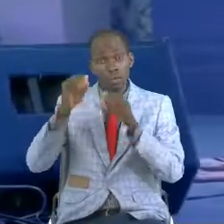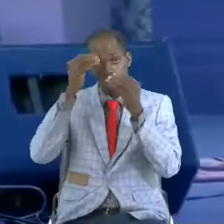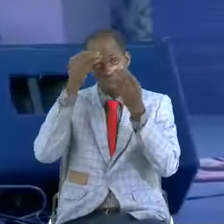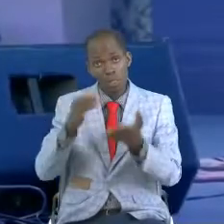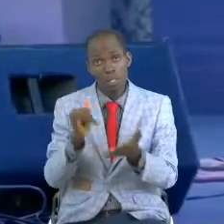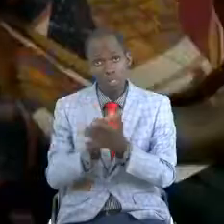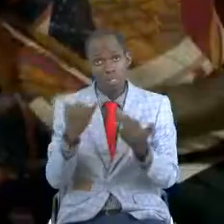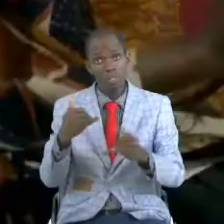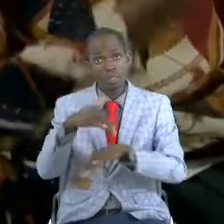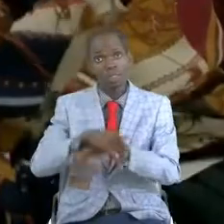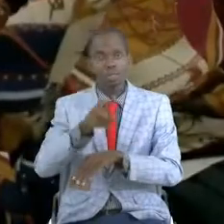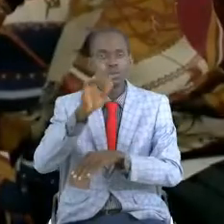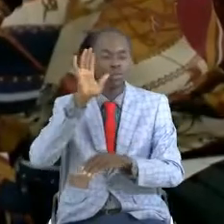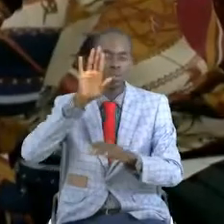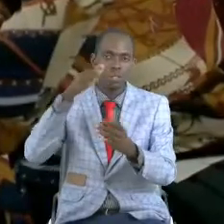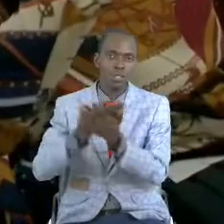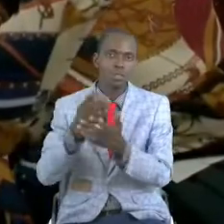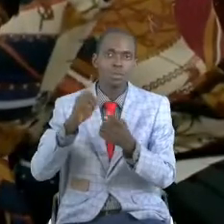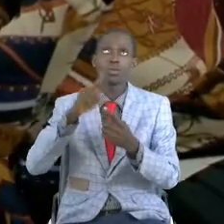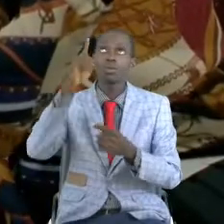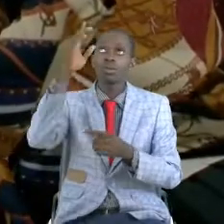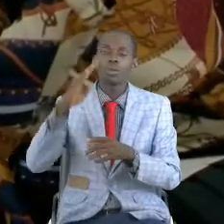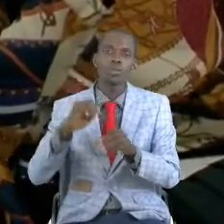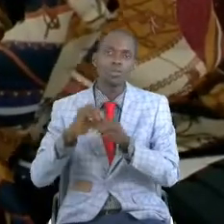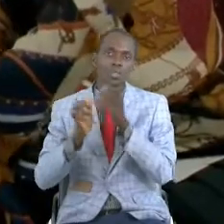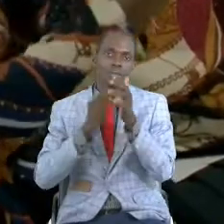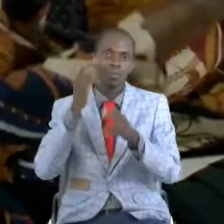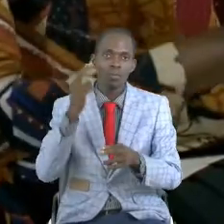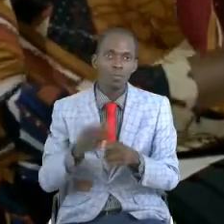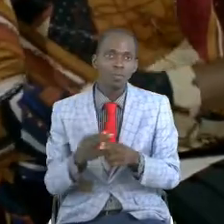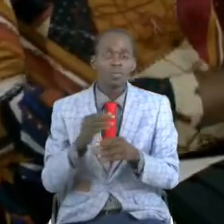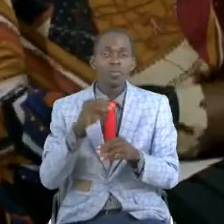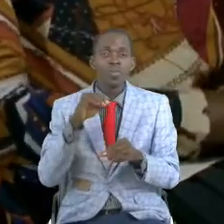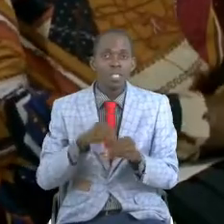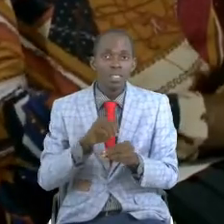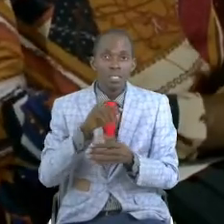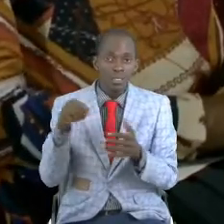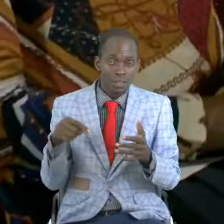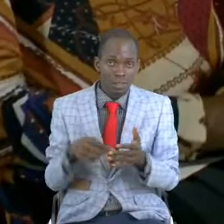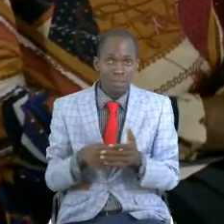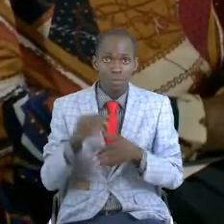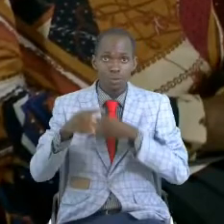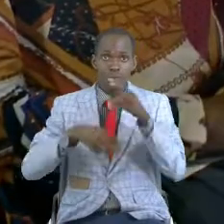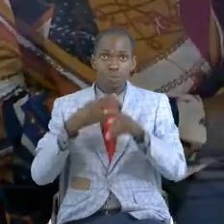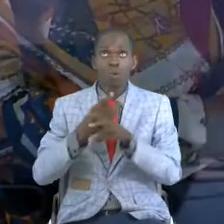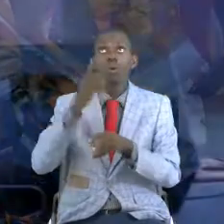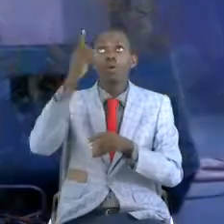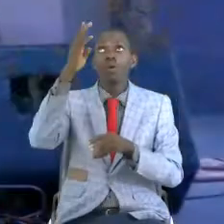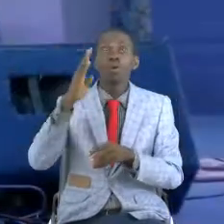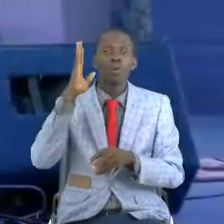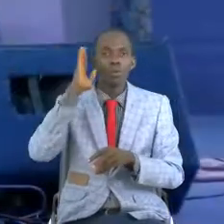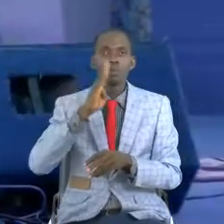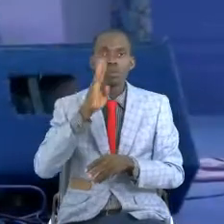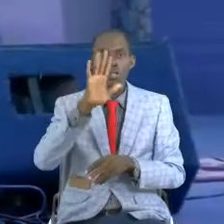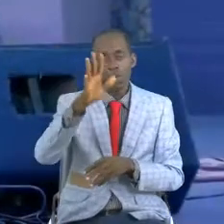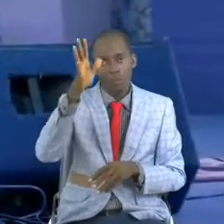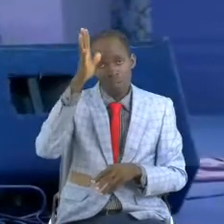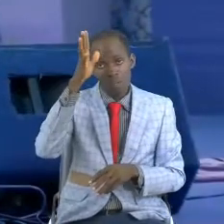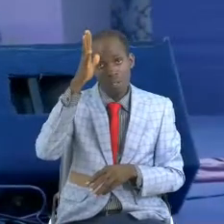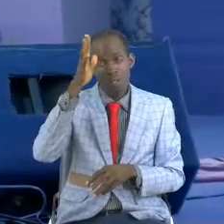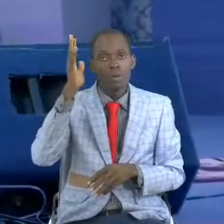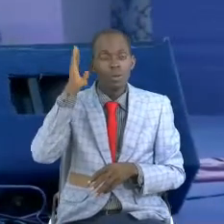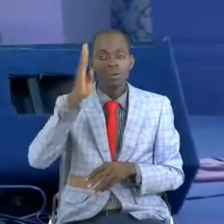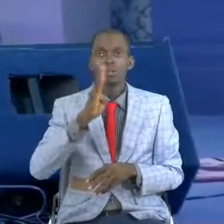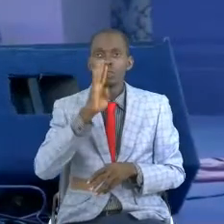will get to God. In this world, God will be your Father. God will be your redeemer.